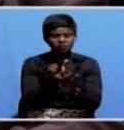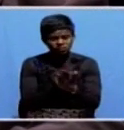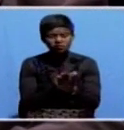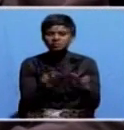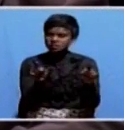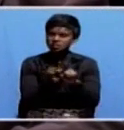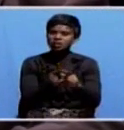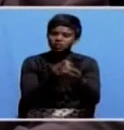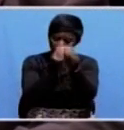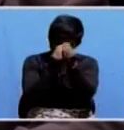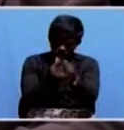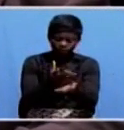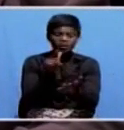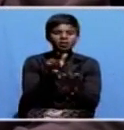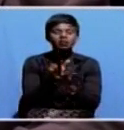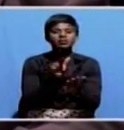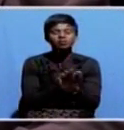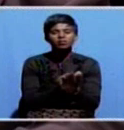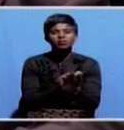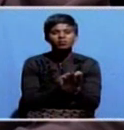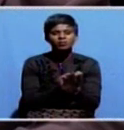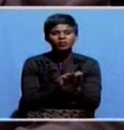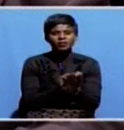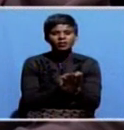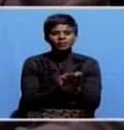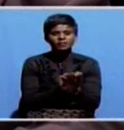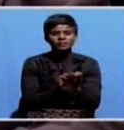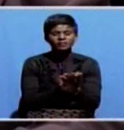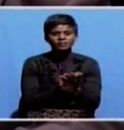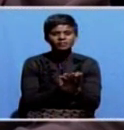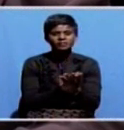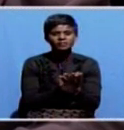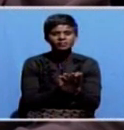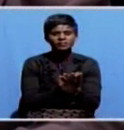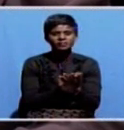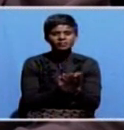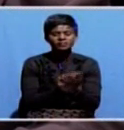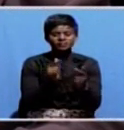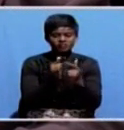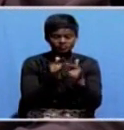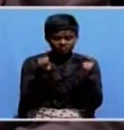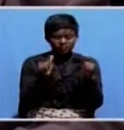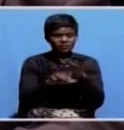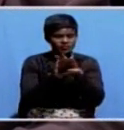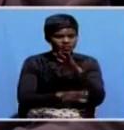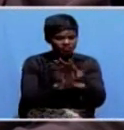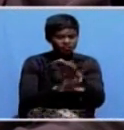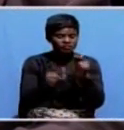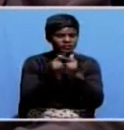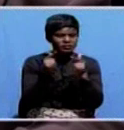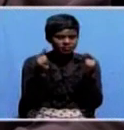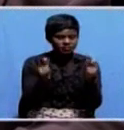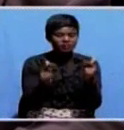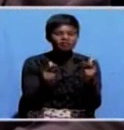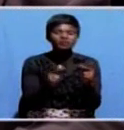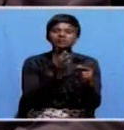abided by his principles. Even under the greatest stress,